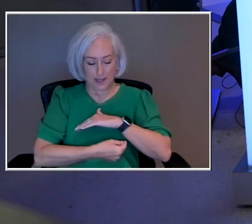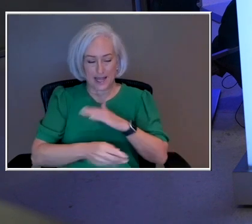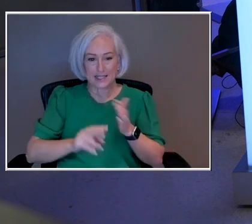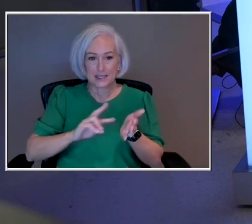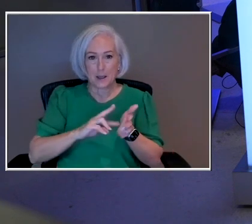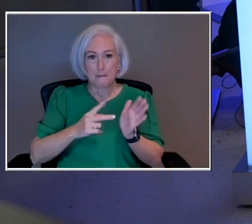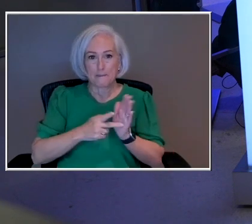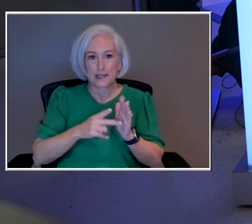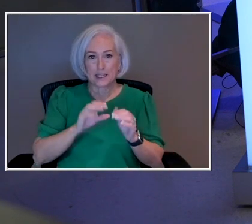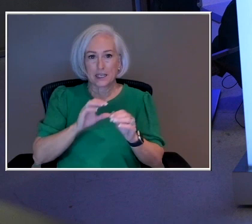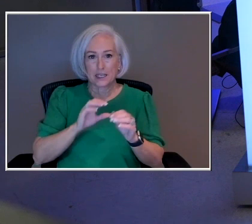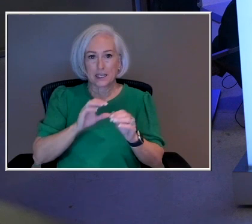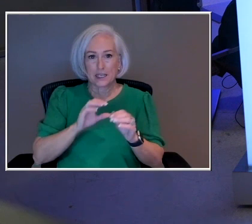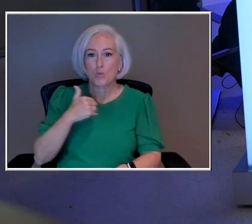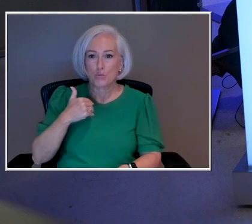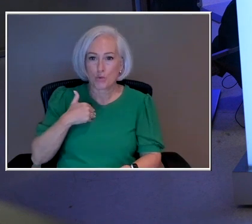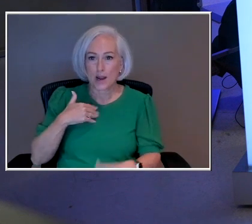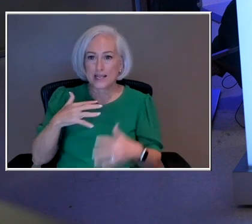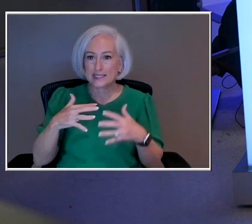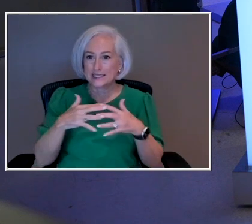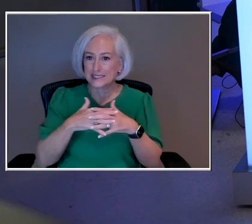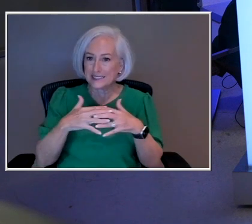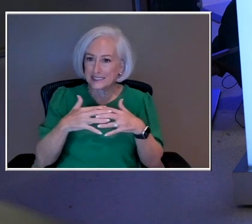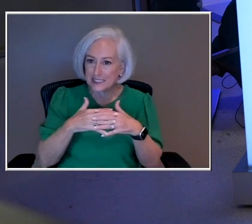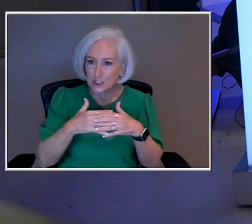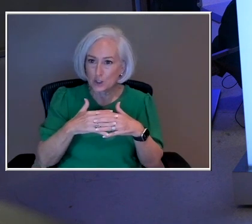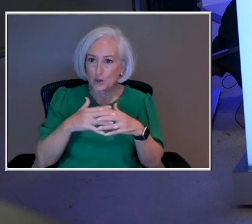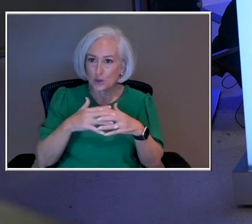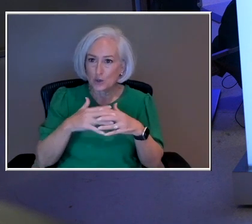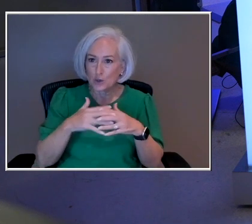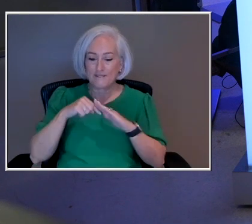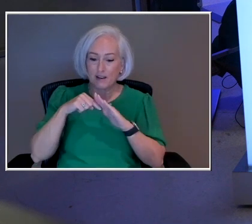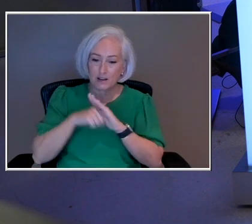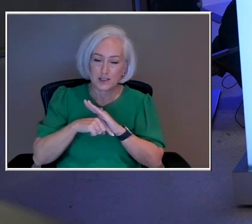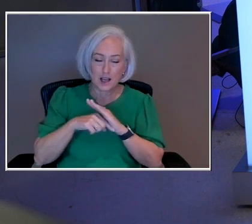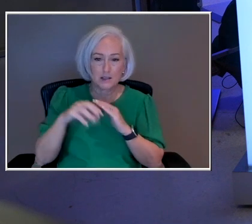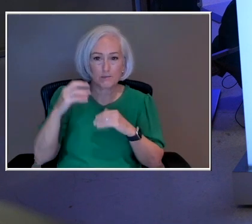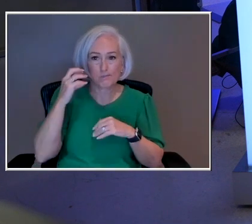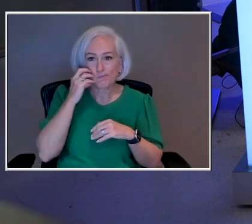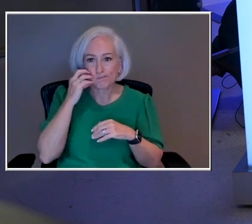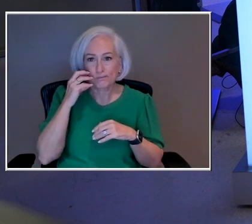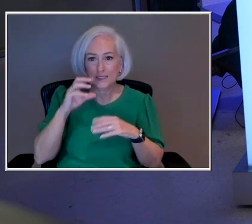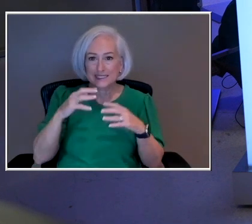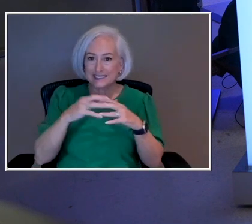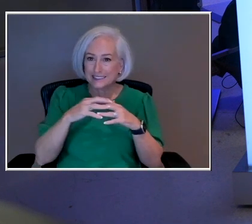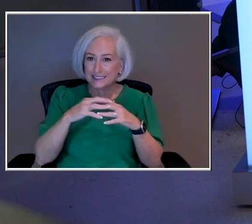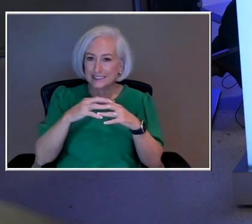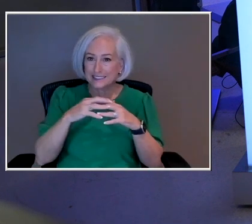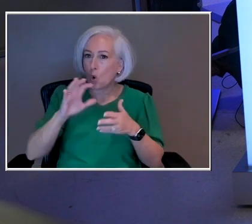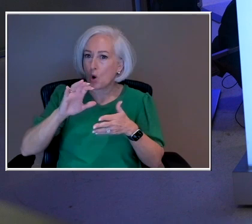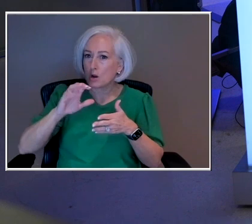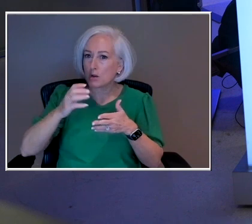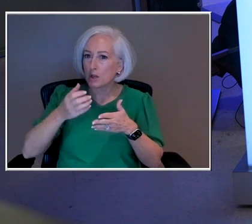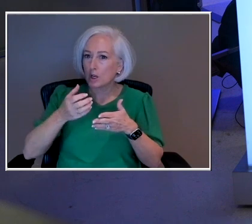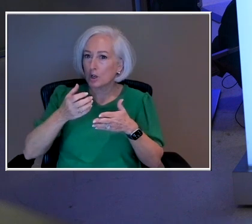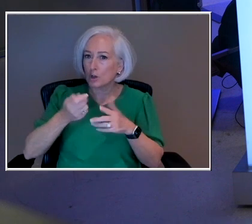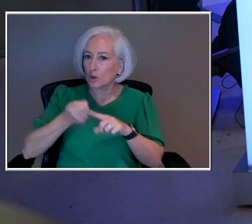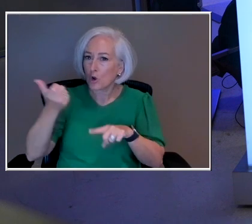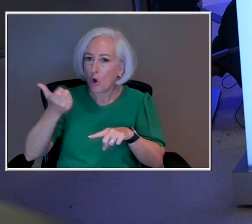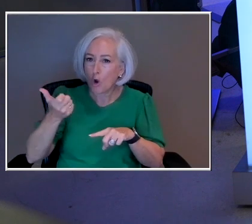have dense breast tissue anywhere, or is it gone? I mean, tell me a little bit about that. So do you still need to be checking that? So when you're talking about